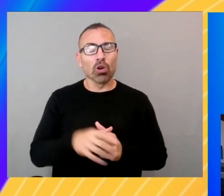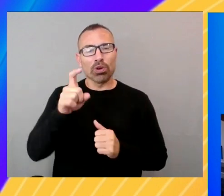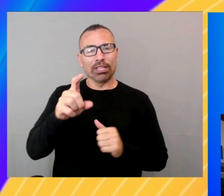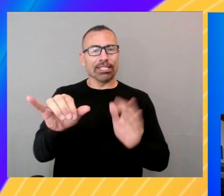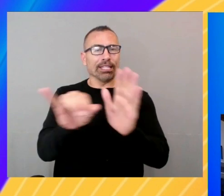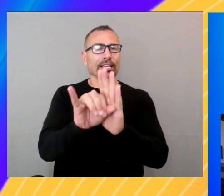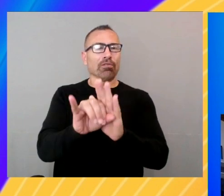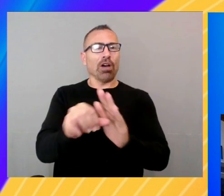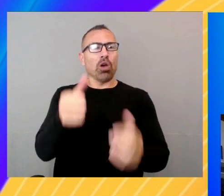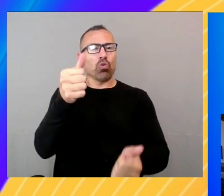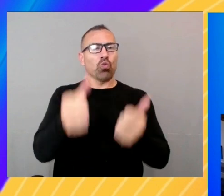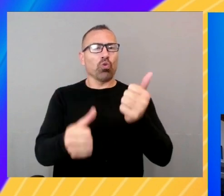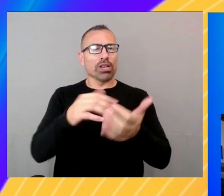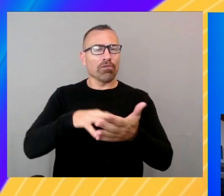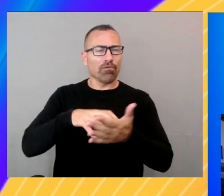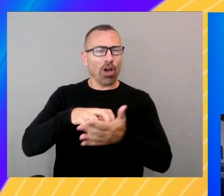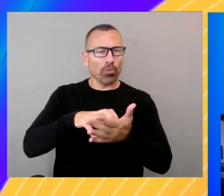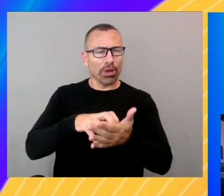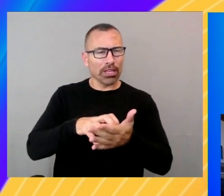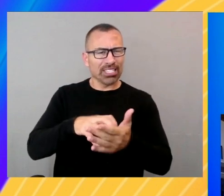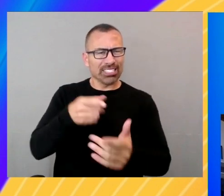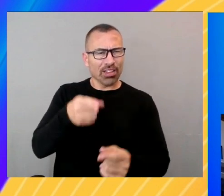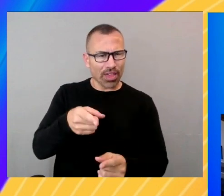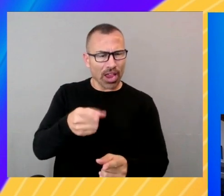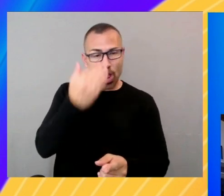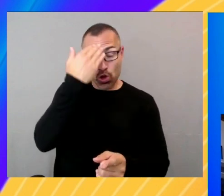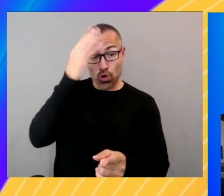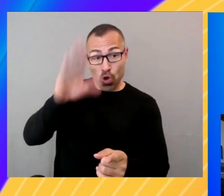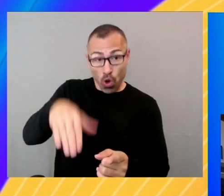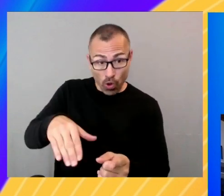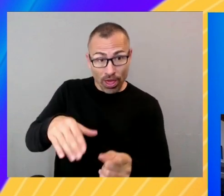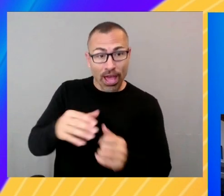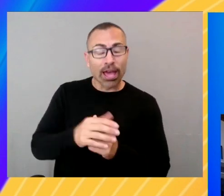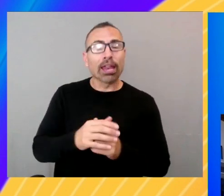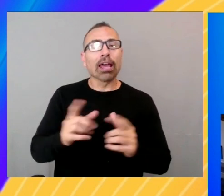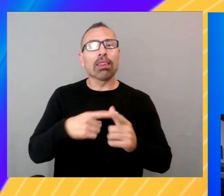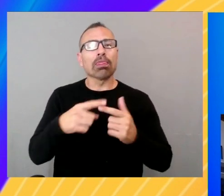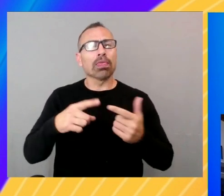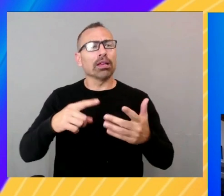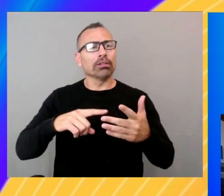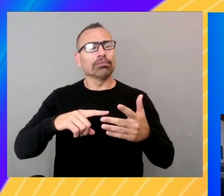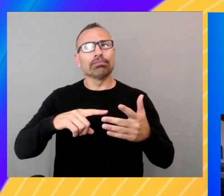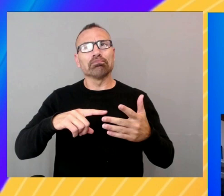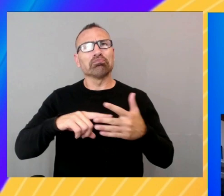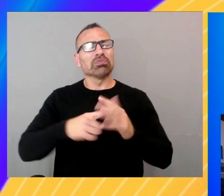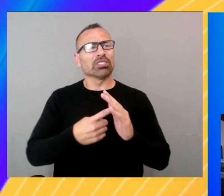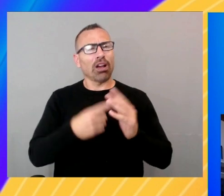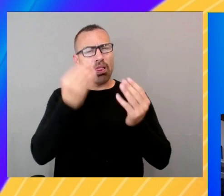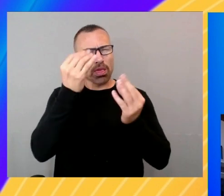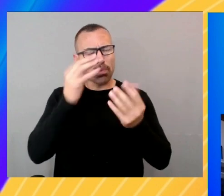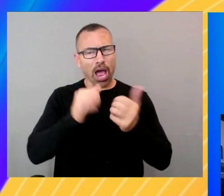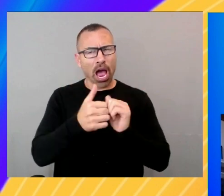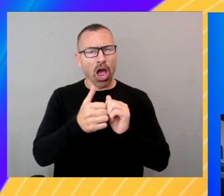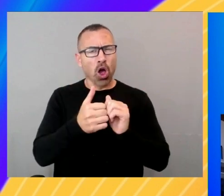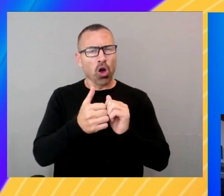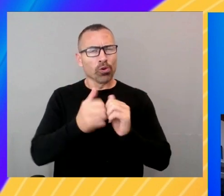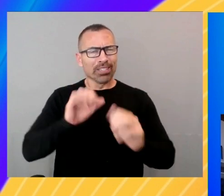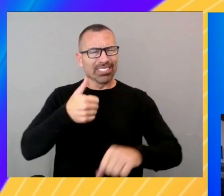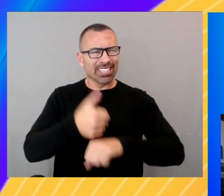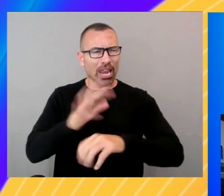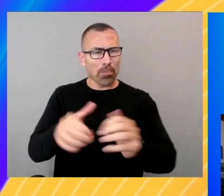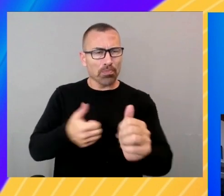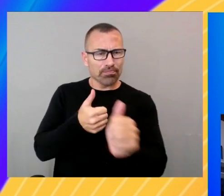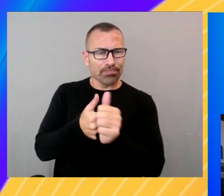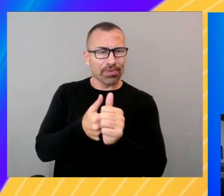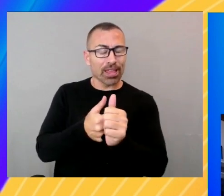and be aware of that current state, as well as then when we start thinking about actually performing a patch install, there's several different pieces to